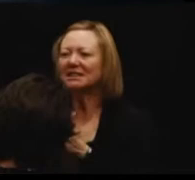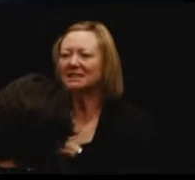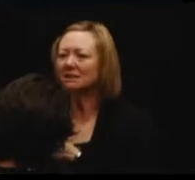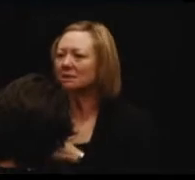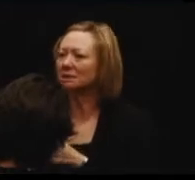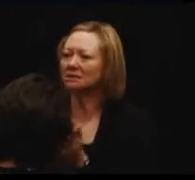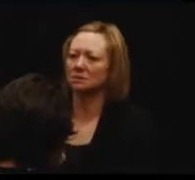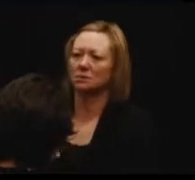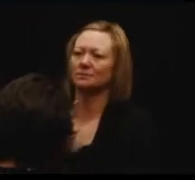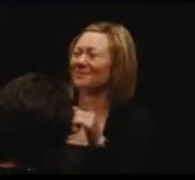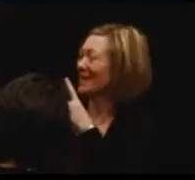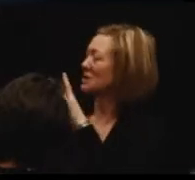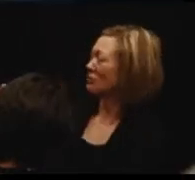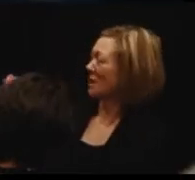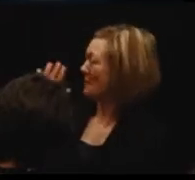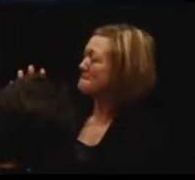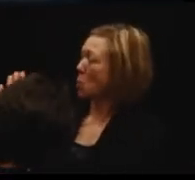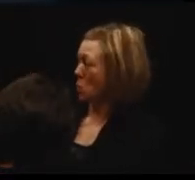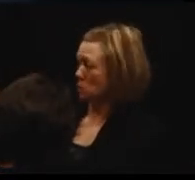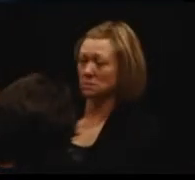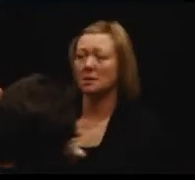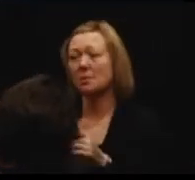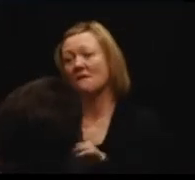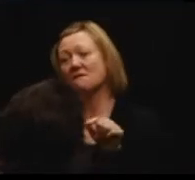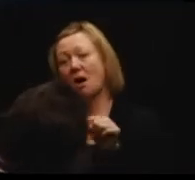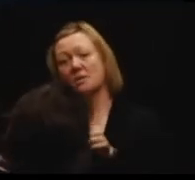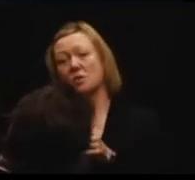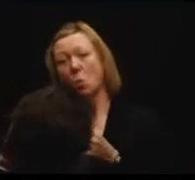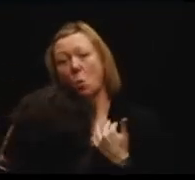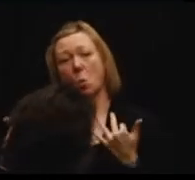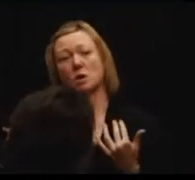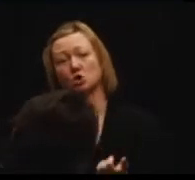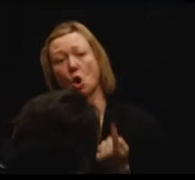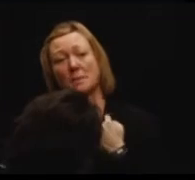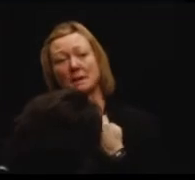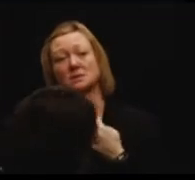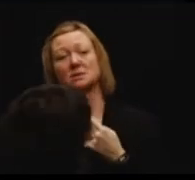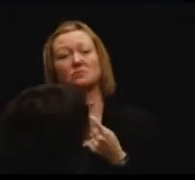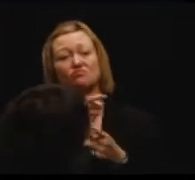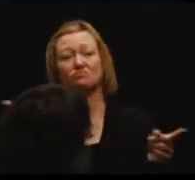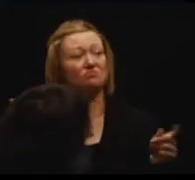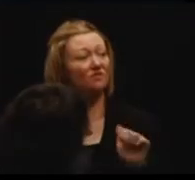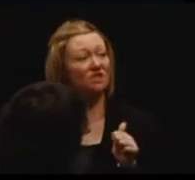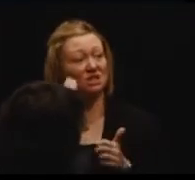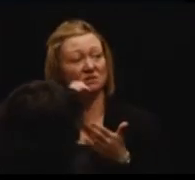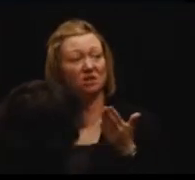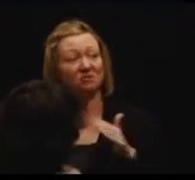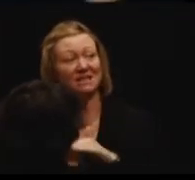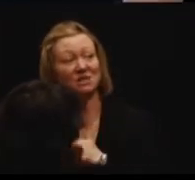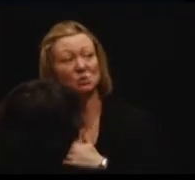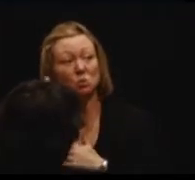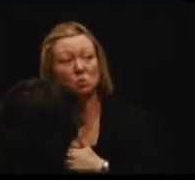pause button and invite comments from the audience on this topic. If someone's actually had experience inside schools in particular or working